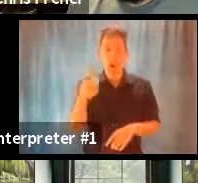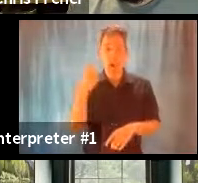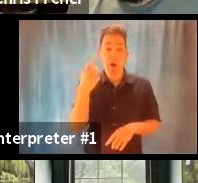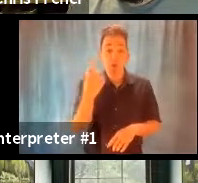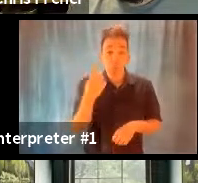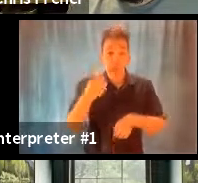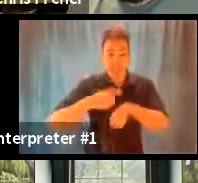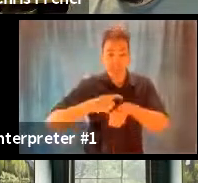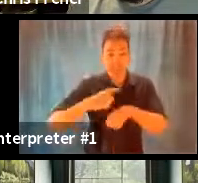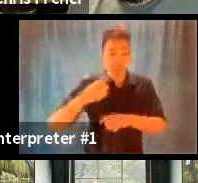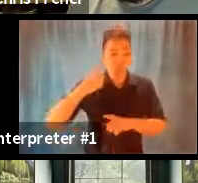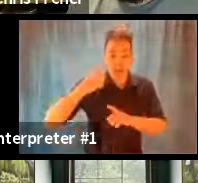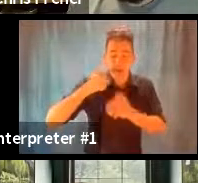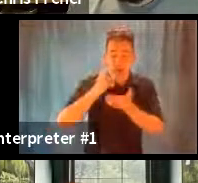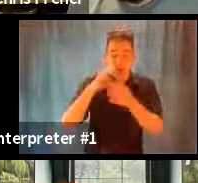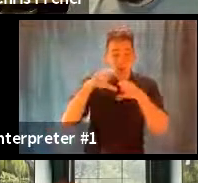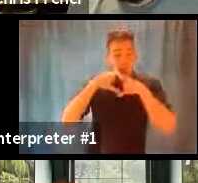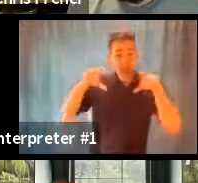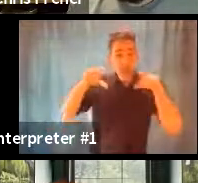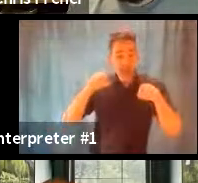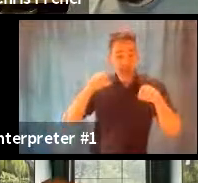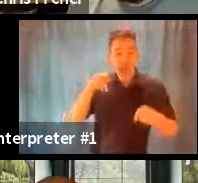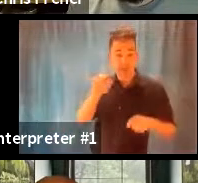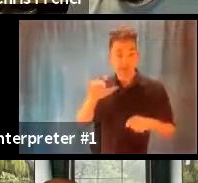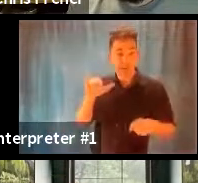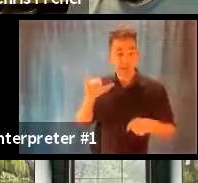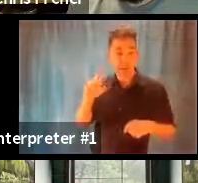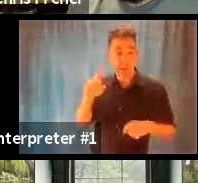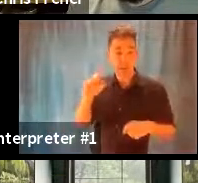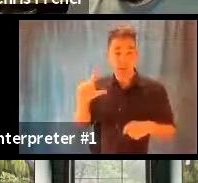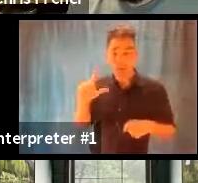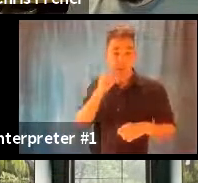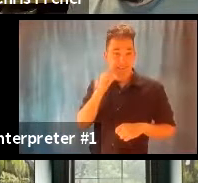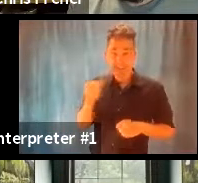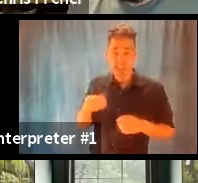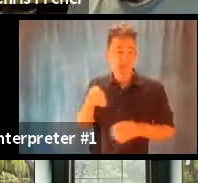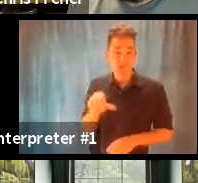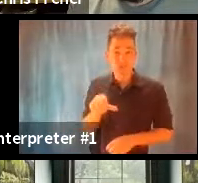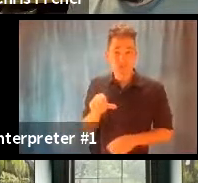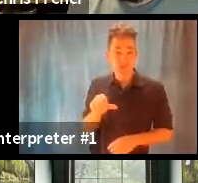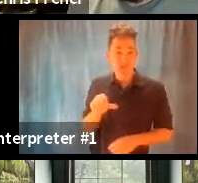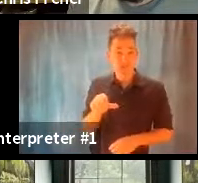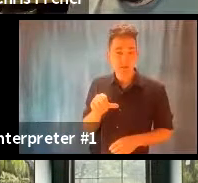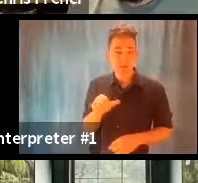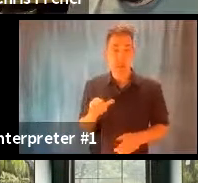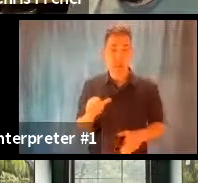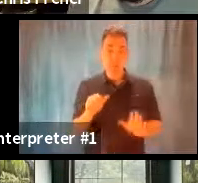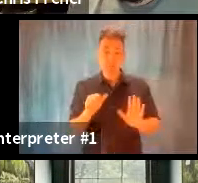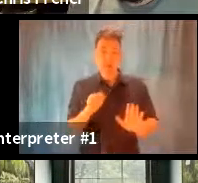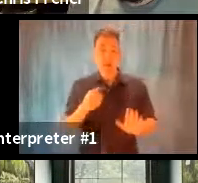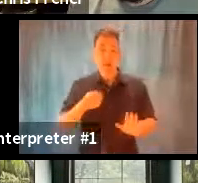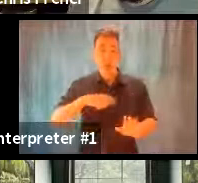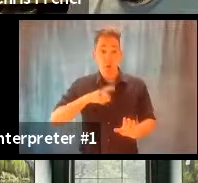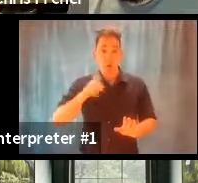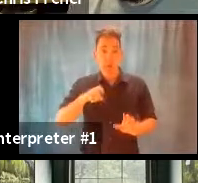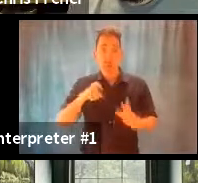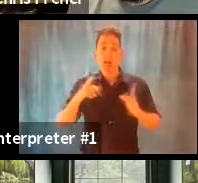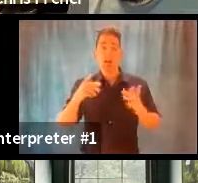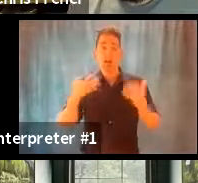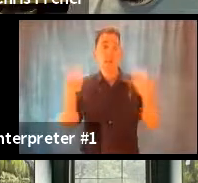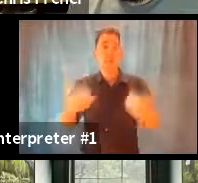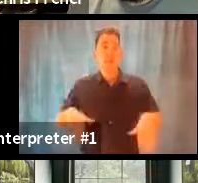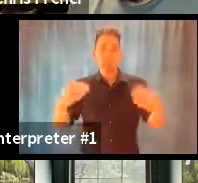We need a substantial increase to our